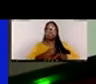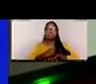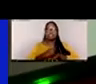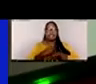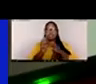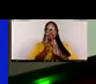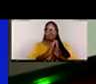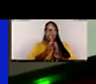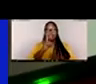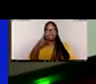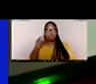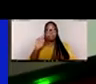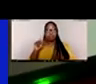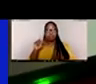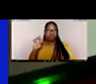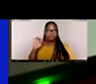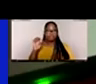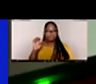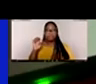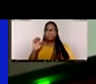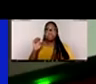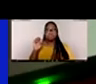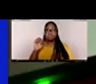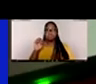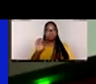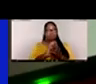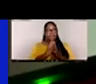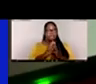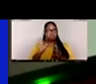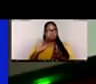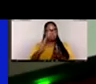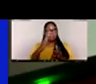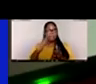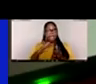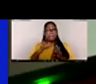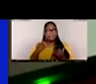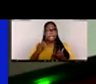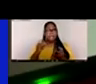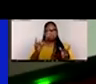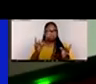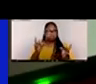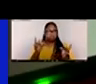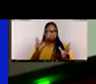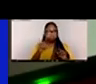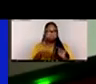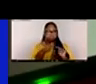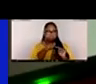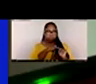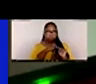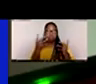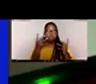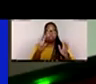at Prospect Park, the traffic went from bad to untenable. And it's already clogged. And when